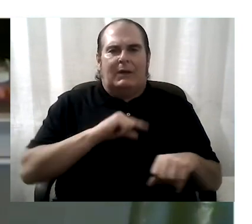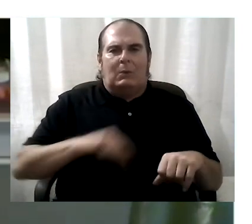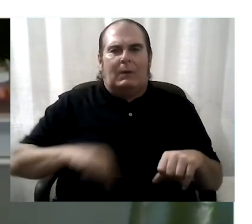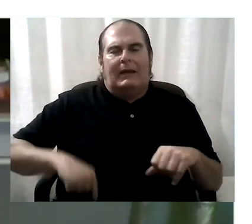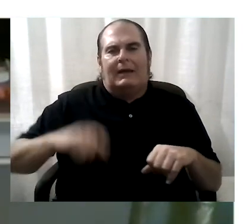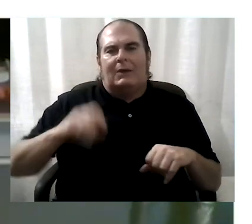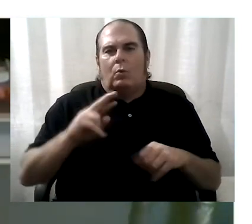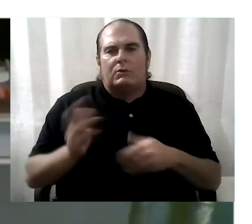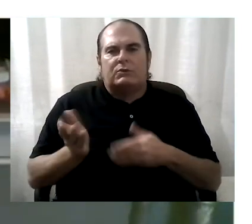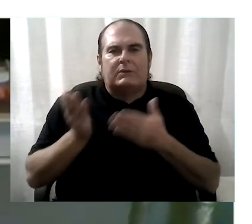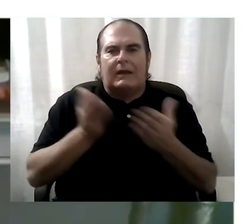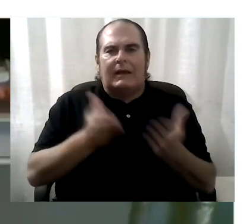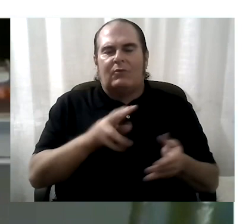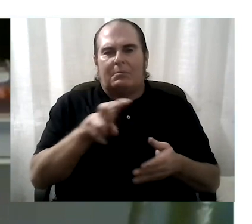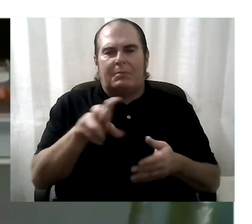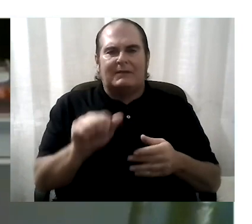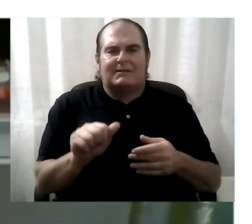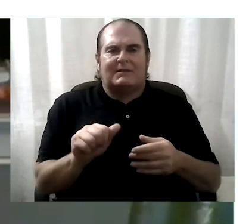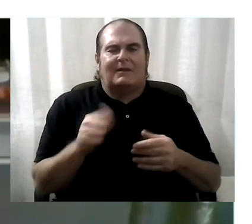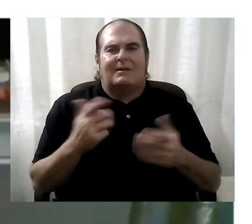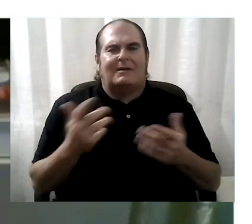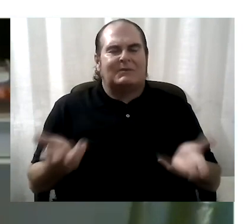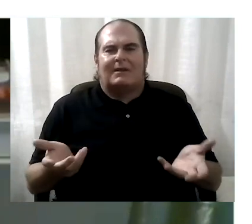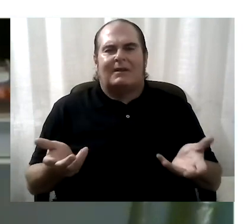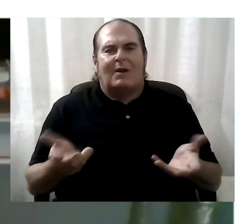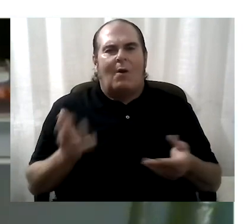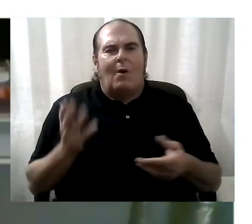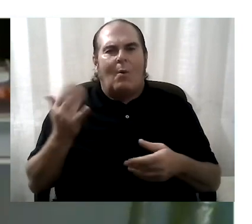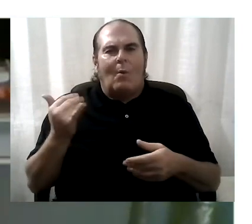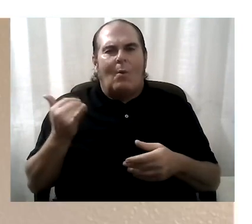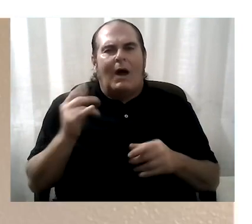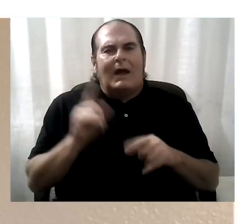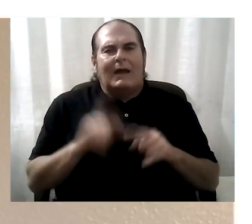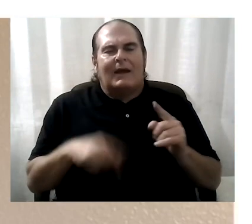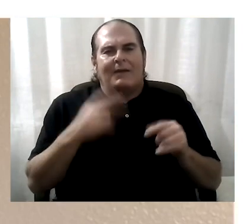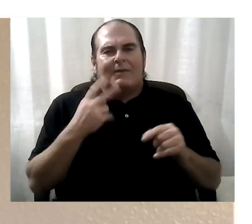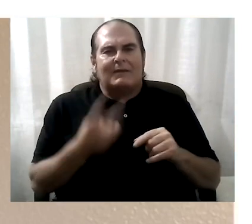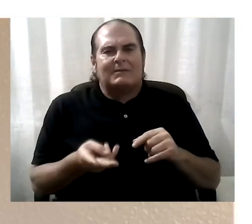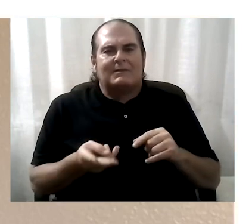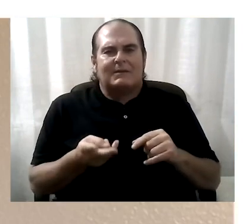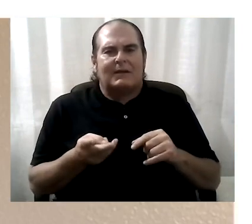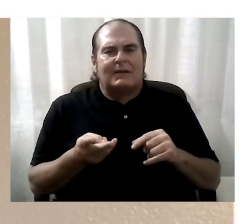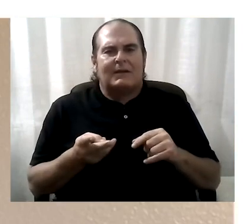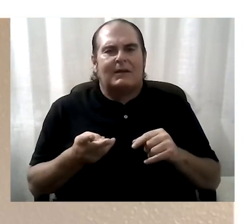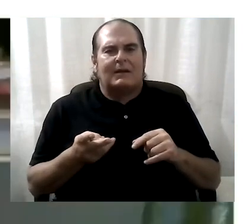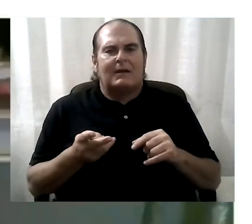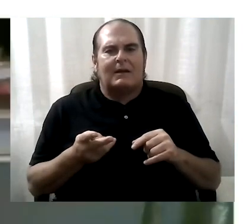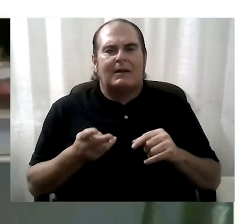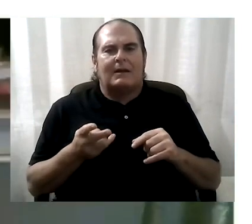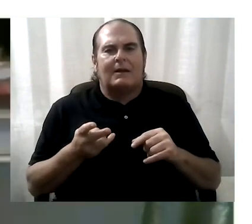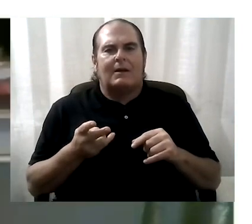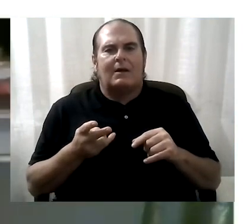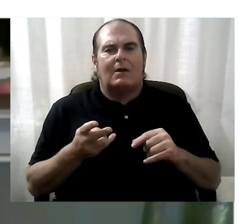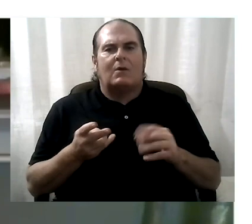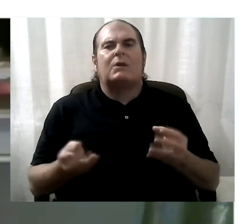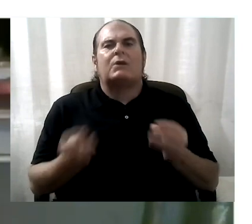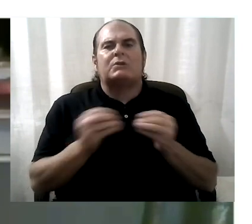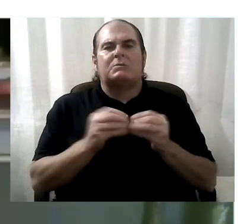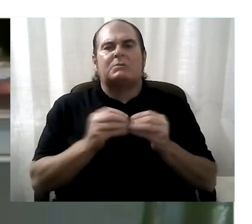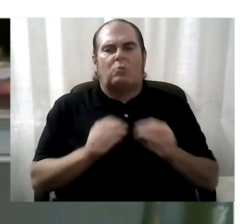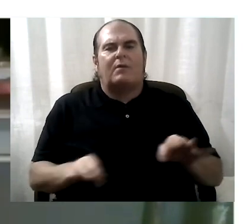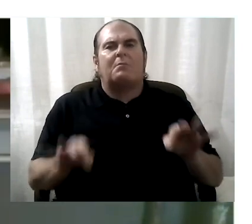to deliver pizza. And I was like, why can't they see that there's more value in a hamburger than there is in a human